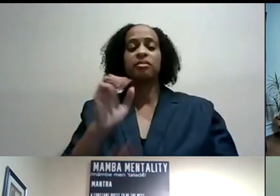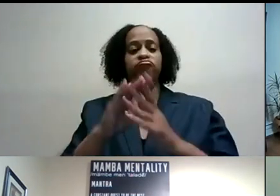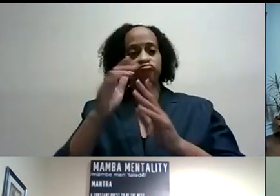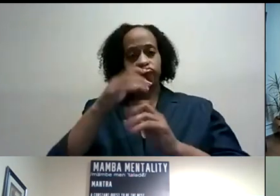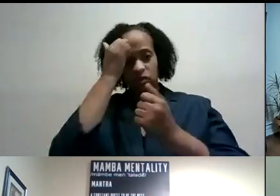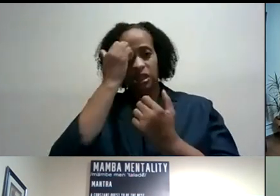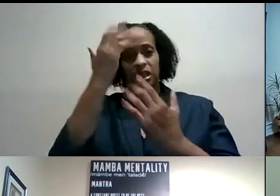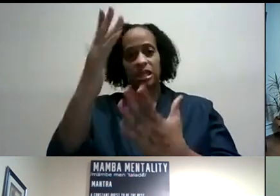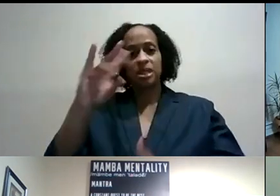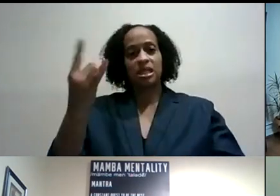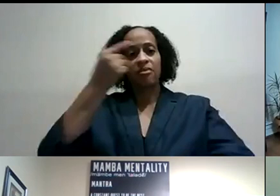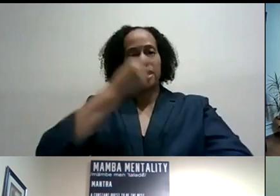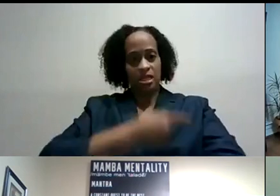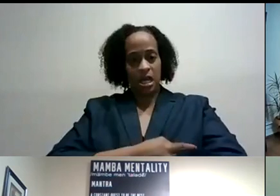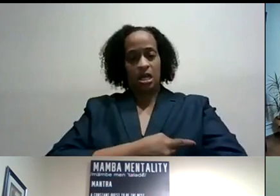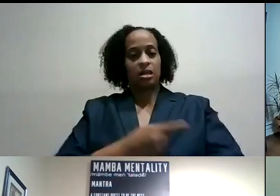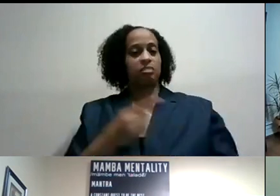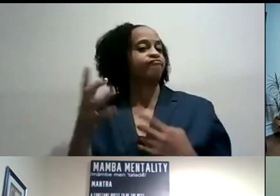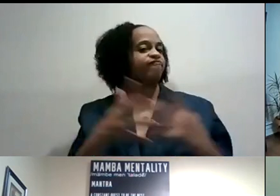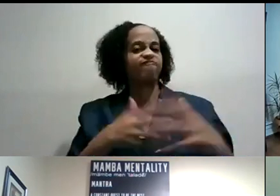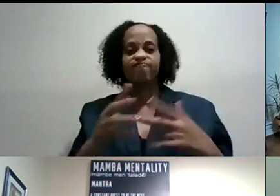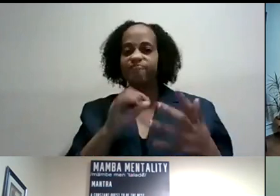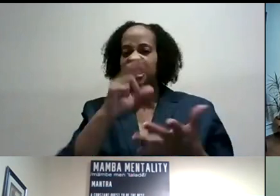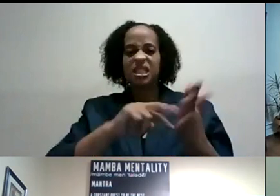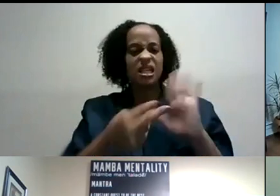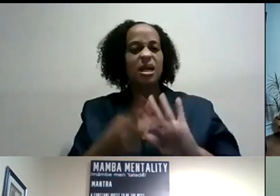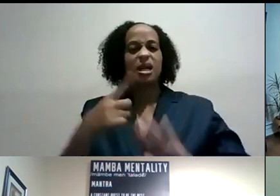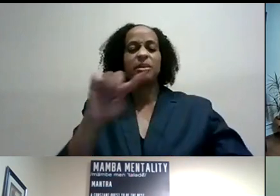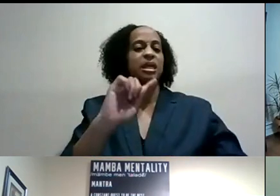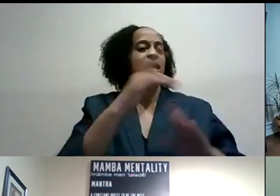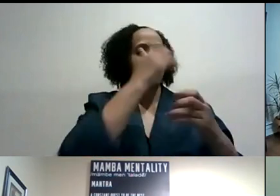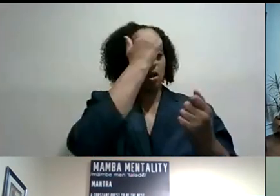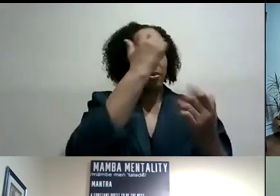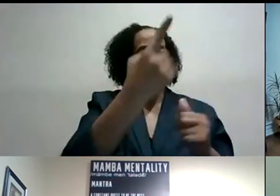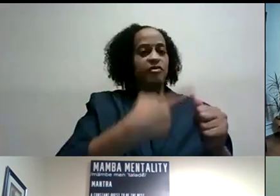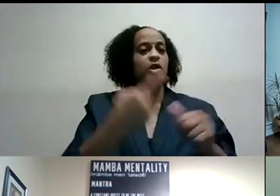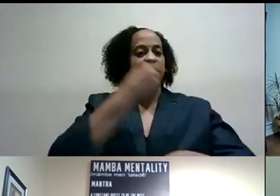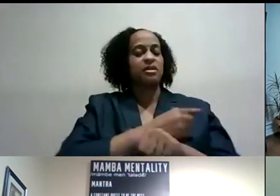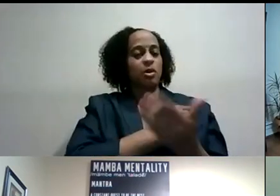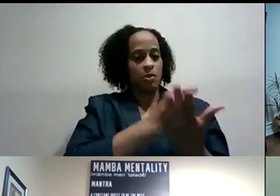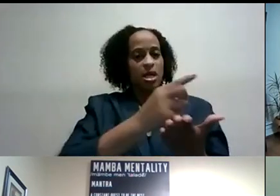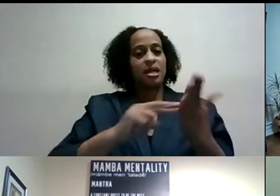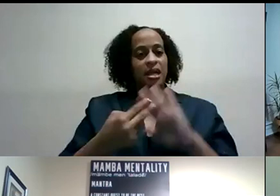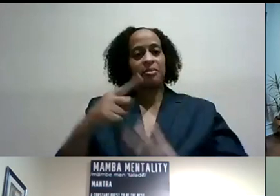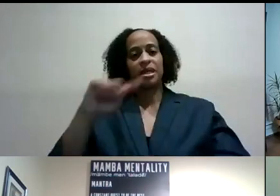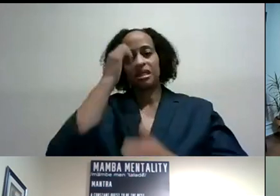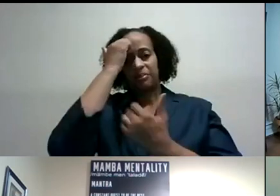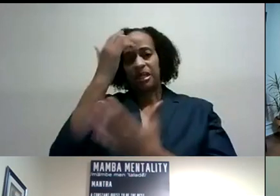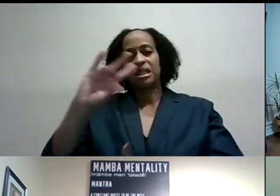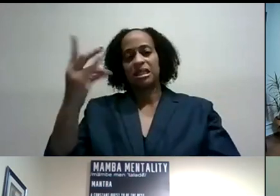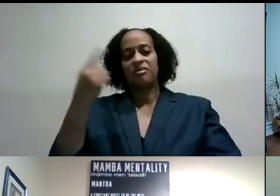day, it doesn't mean keep the first day of the week. It means keep the seventh